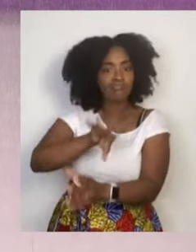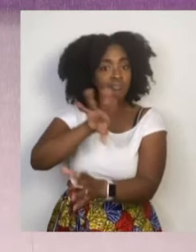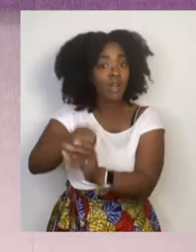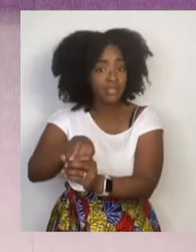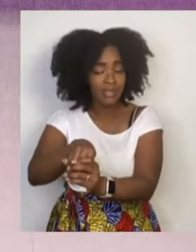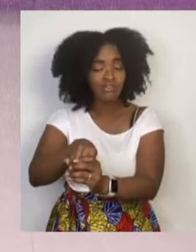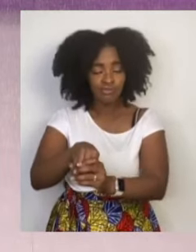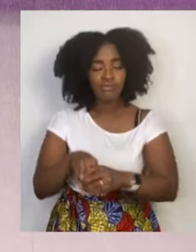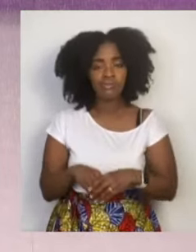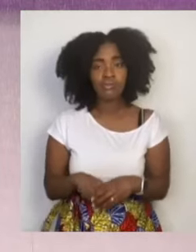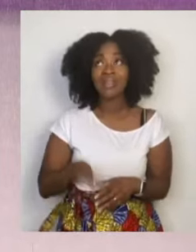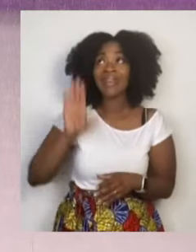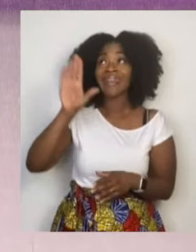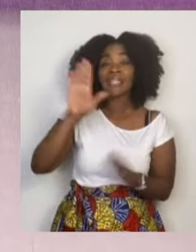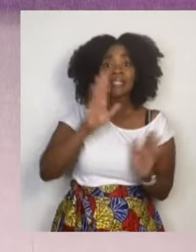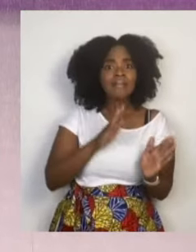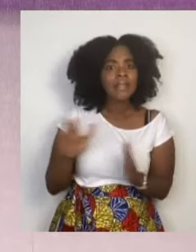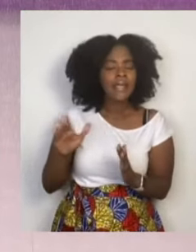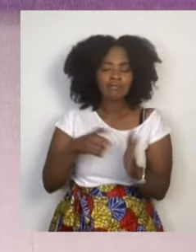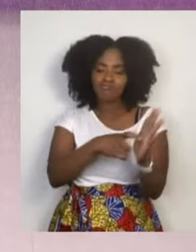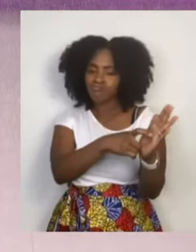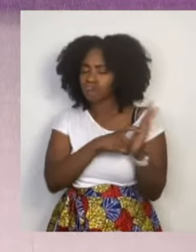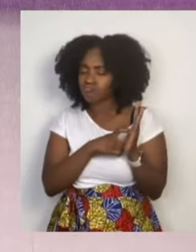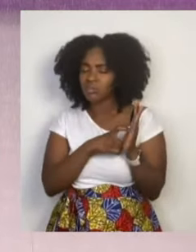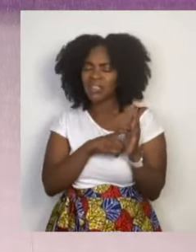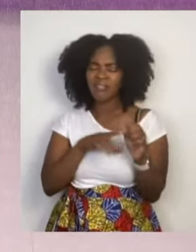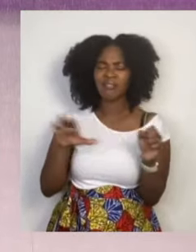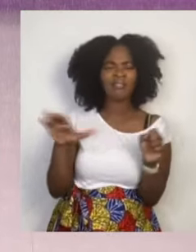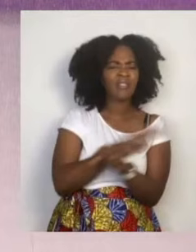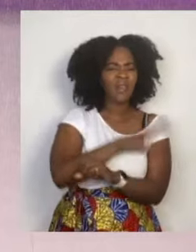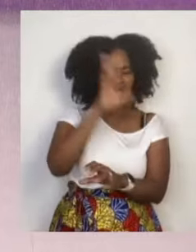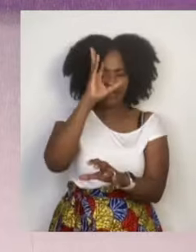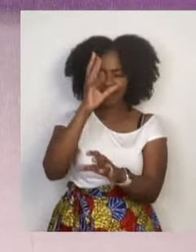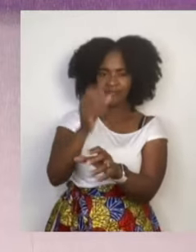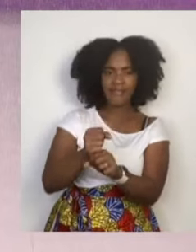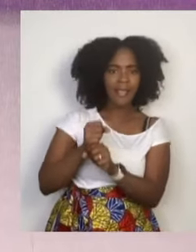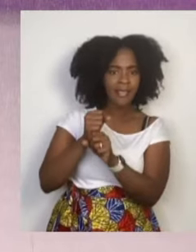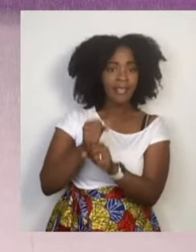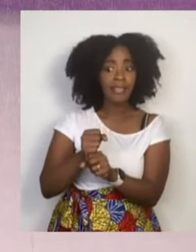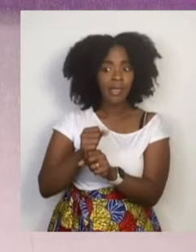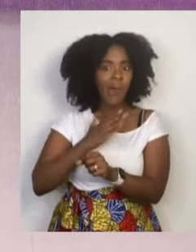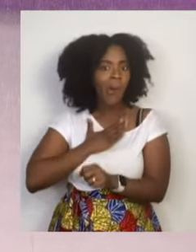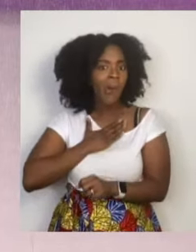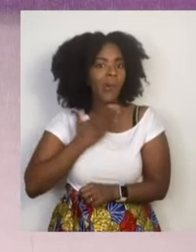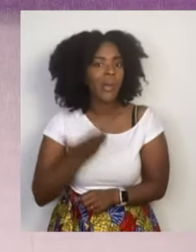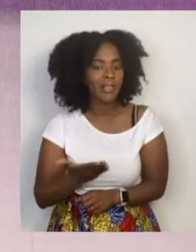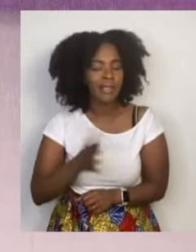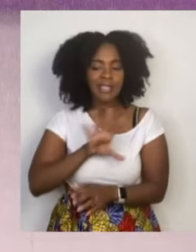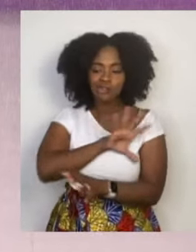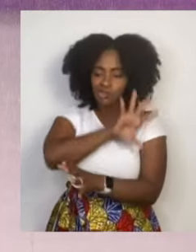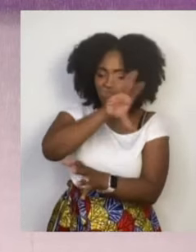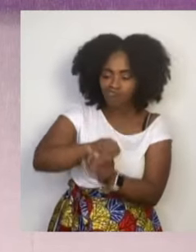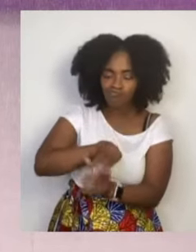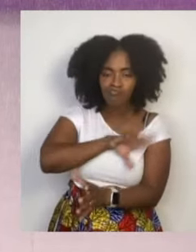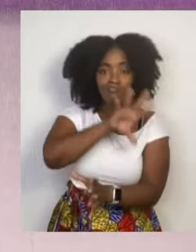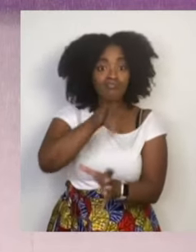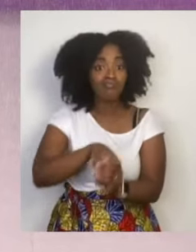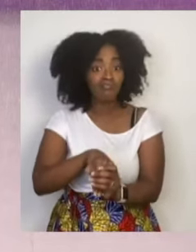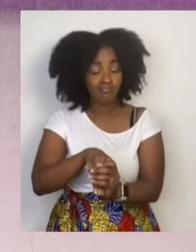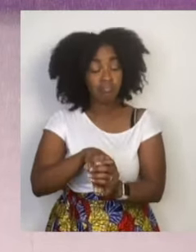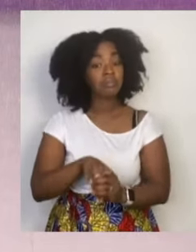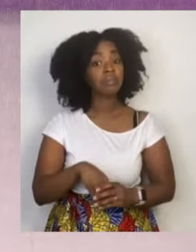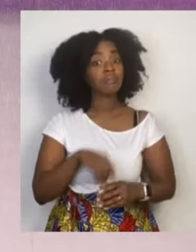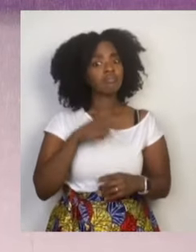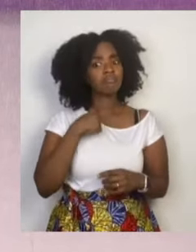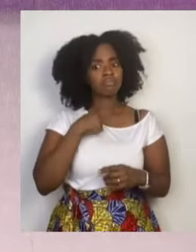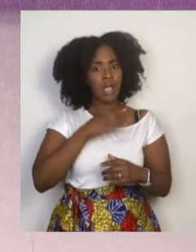require our faith. Our willingness to participate is an expression of our faith. Now,